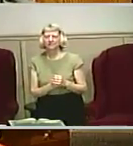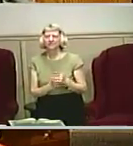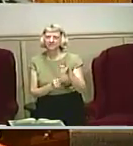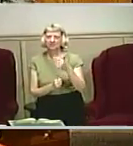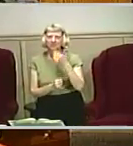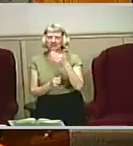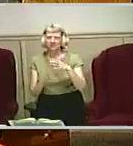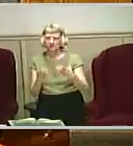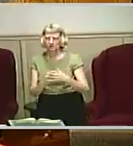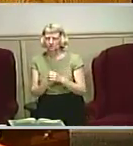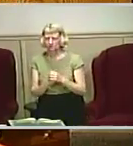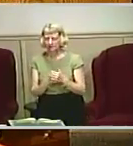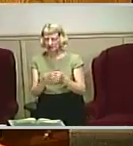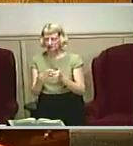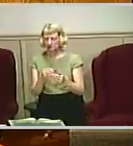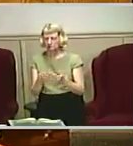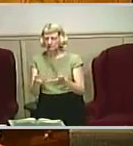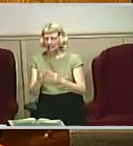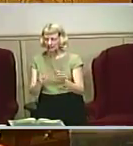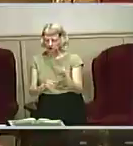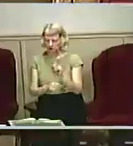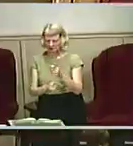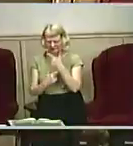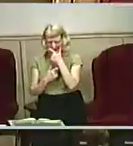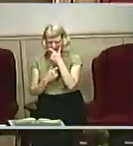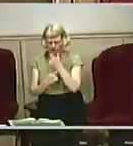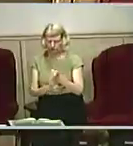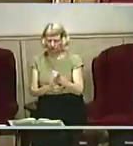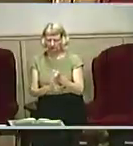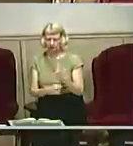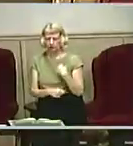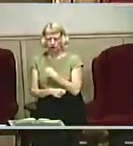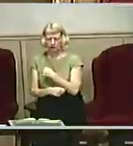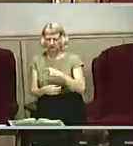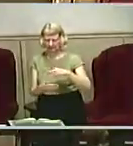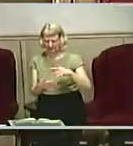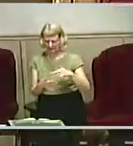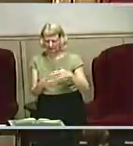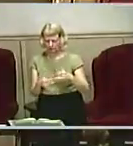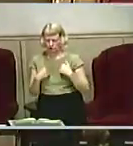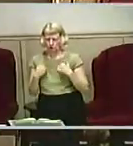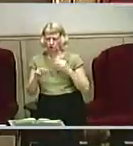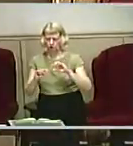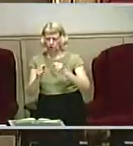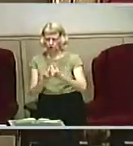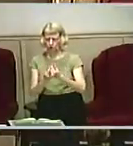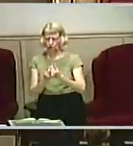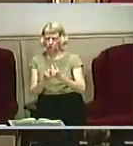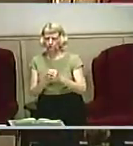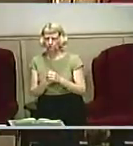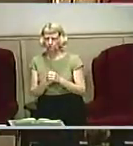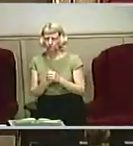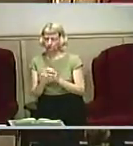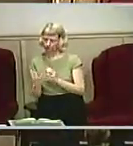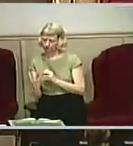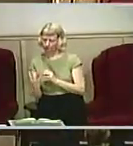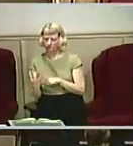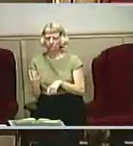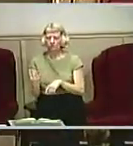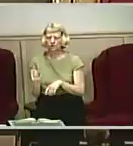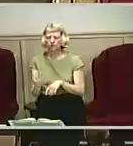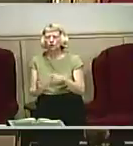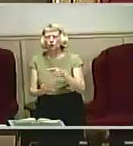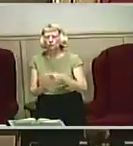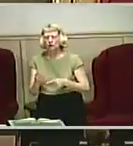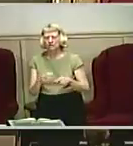But no, I did ask questions today. And it was interesting because as we were studying with the youth group today, I said, okay, what I've